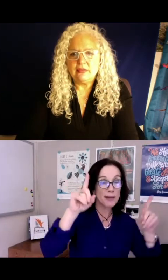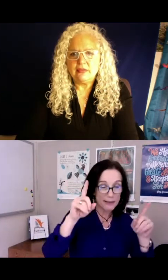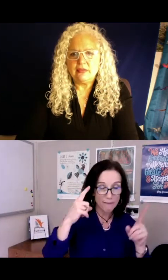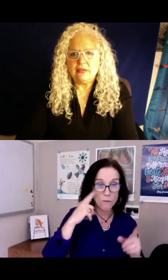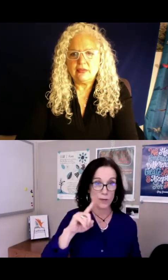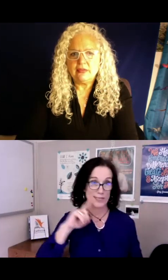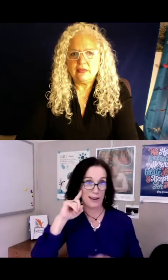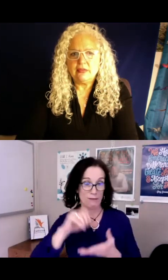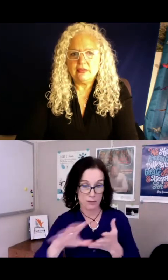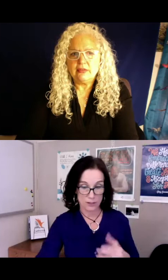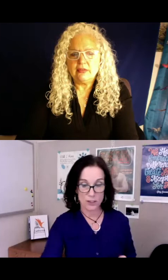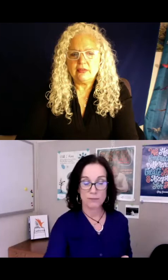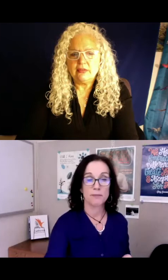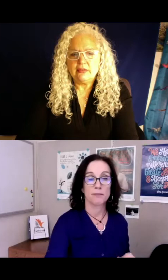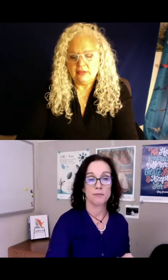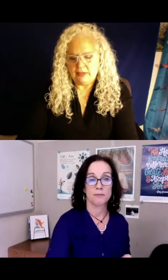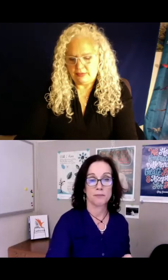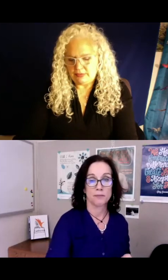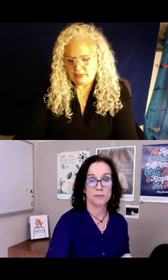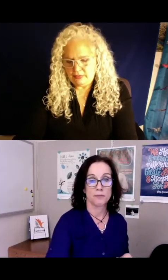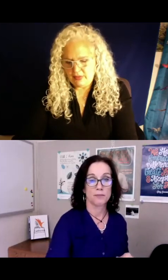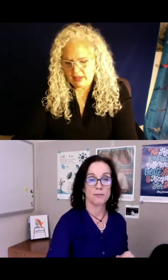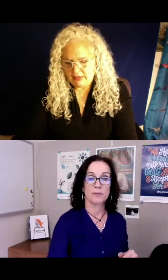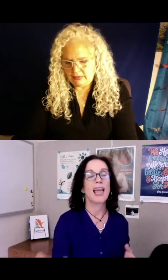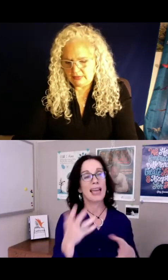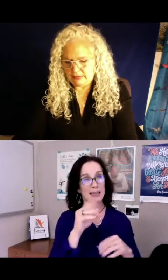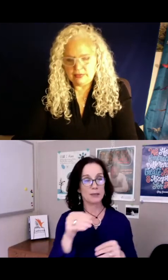And what academic achievement is for deaf students.